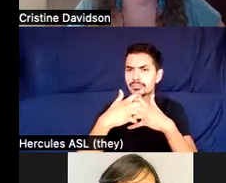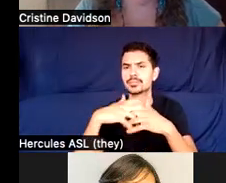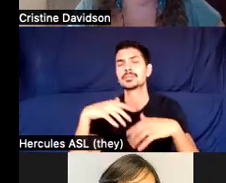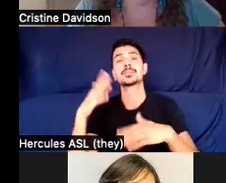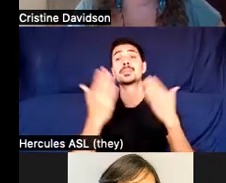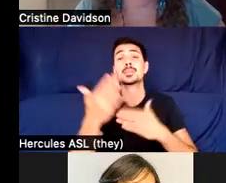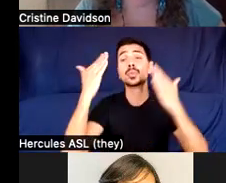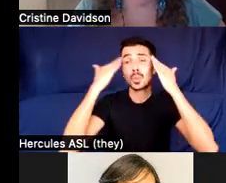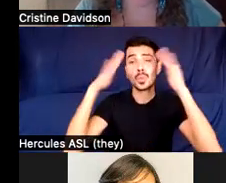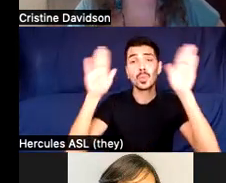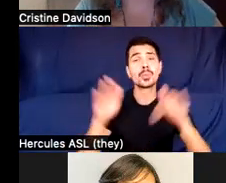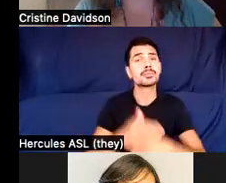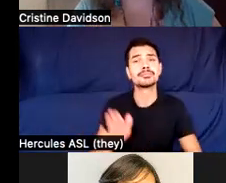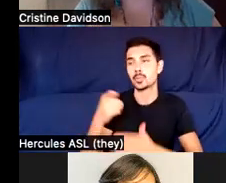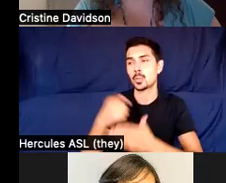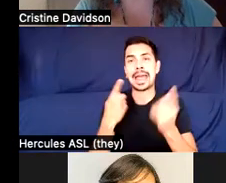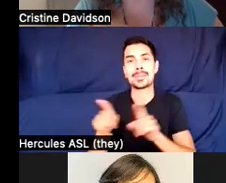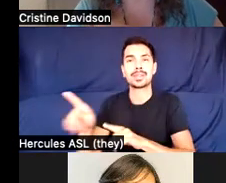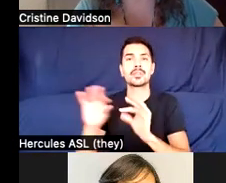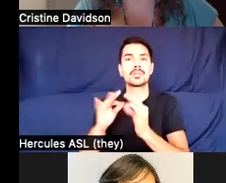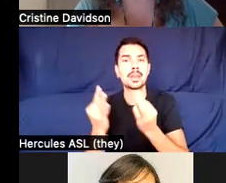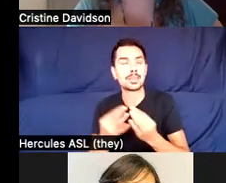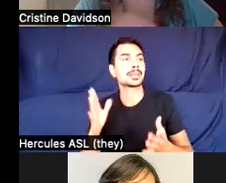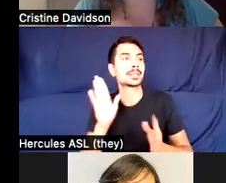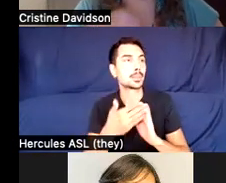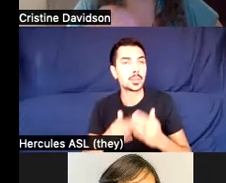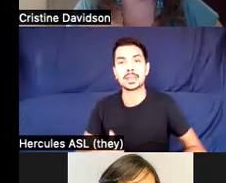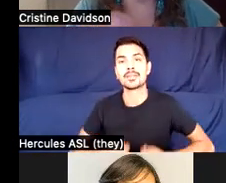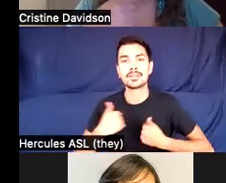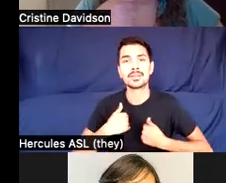that, right? But asking could be helpful.